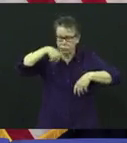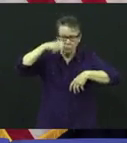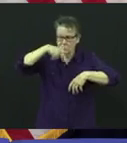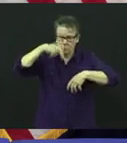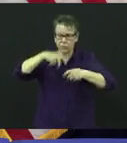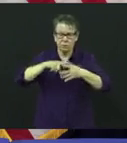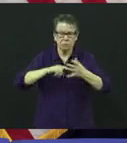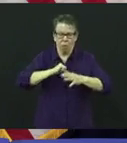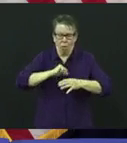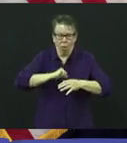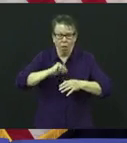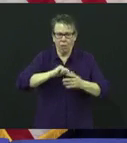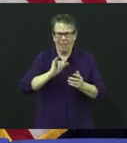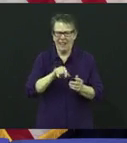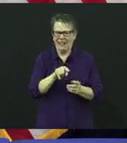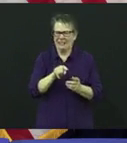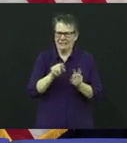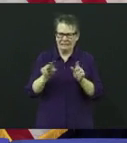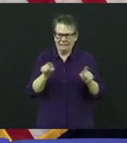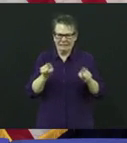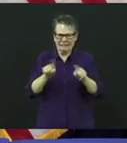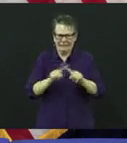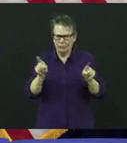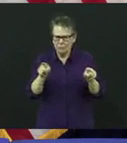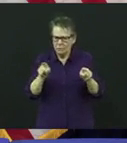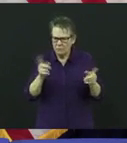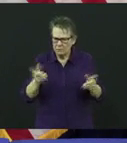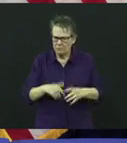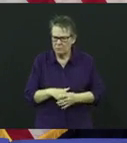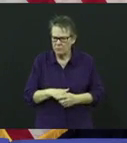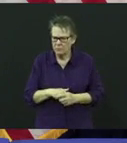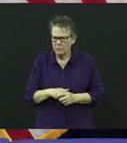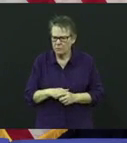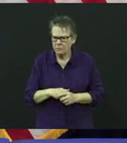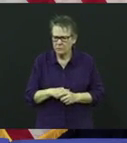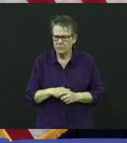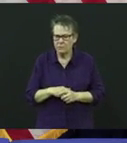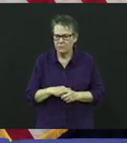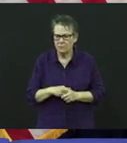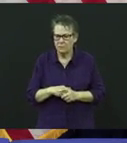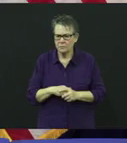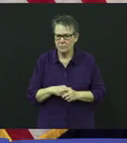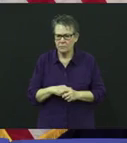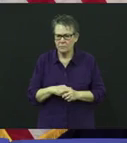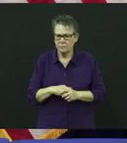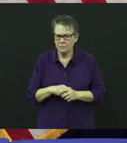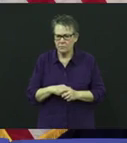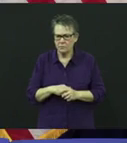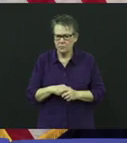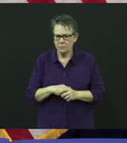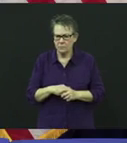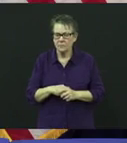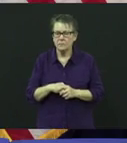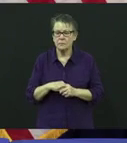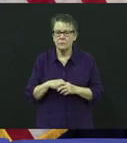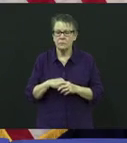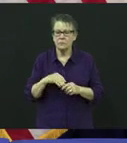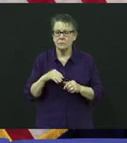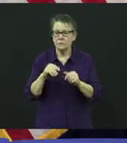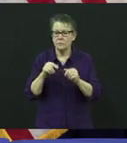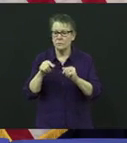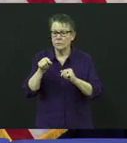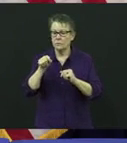in New Jersey, so it's not shocking, although the Bergen number continues to be 2x the second place county, which is